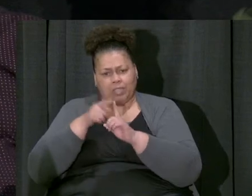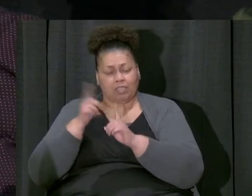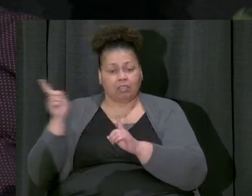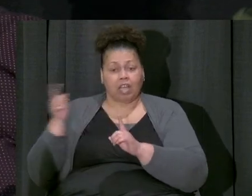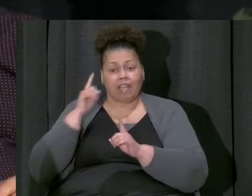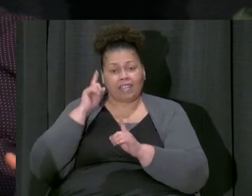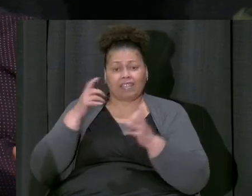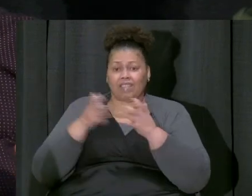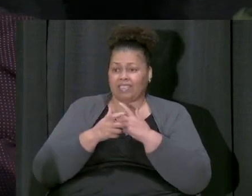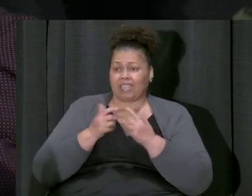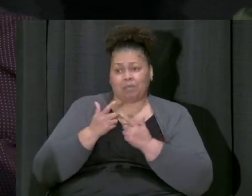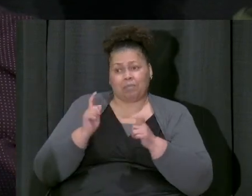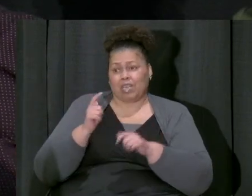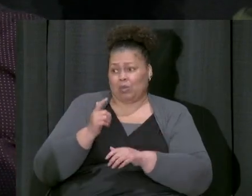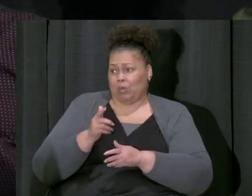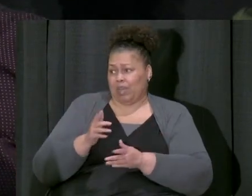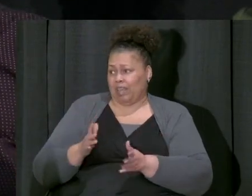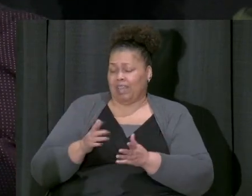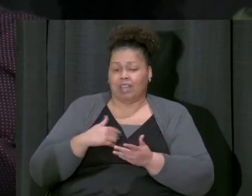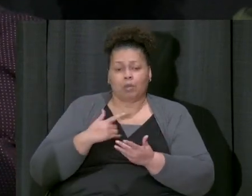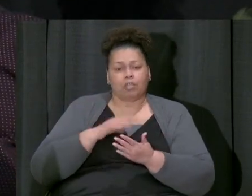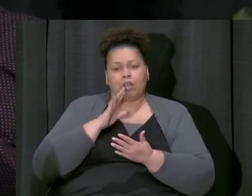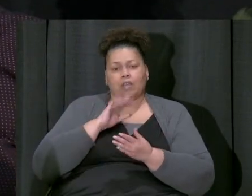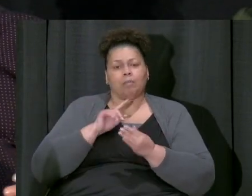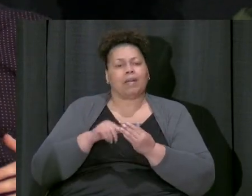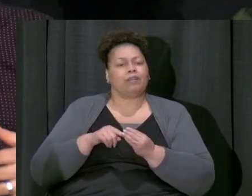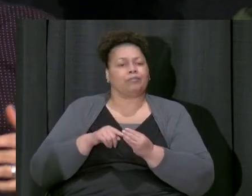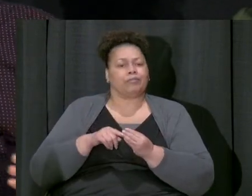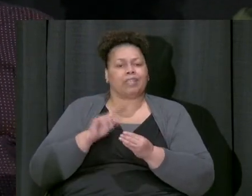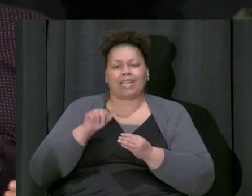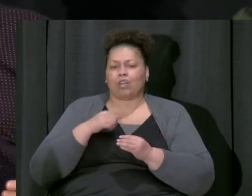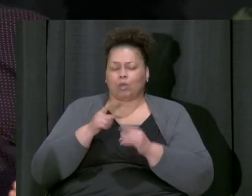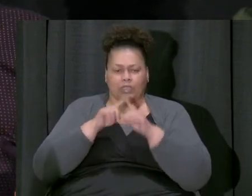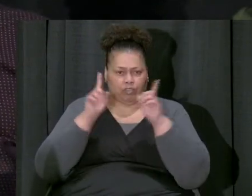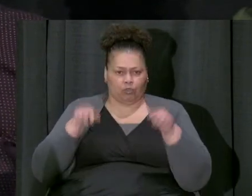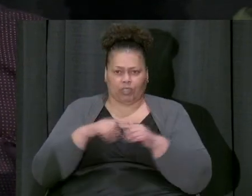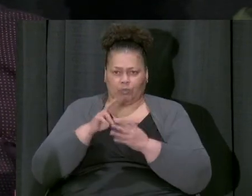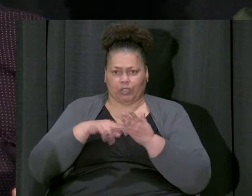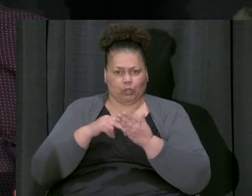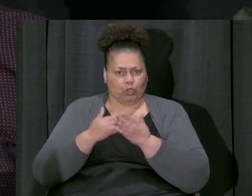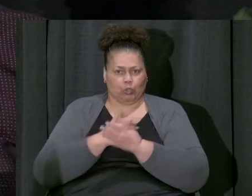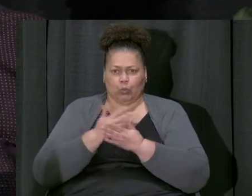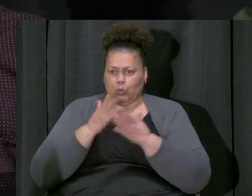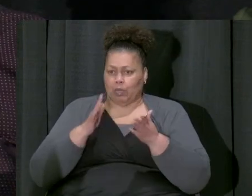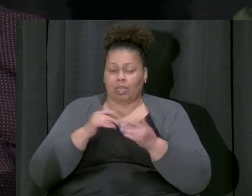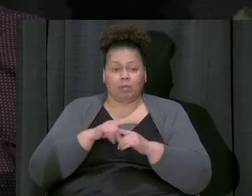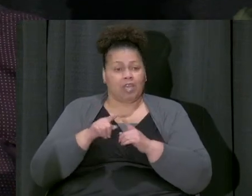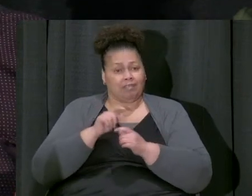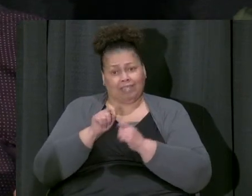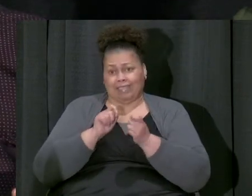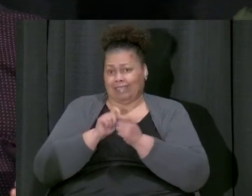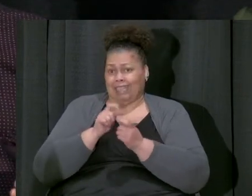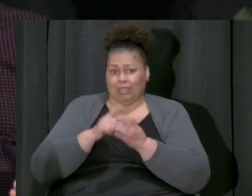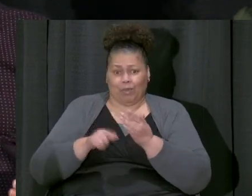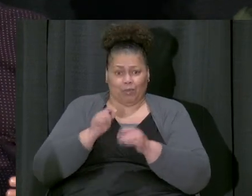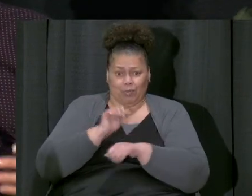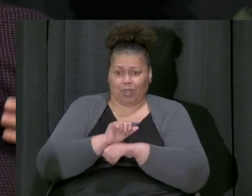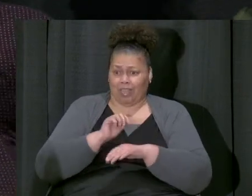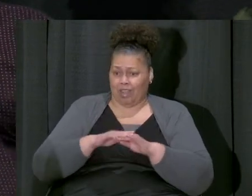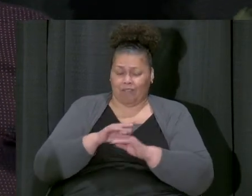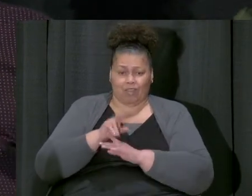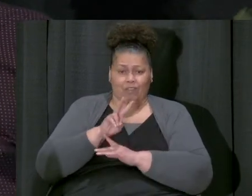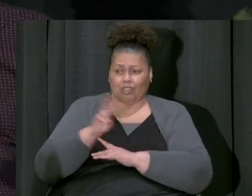big way, because we're just talking about the need to invent new screen readers. Well, that's exactly what we're working on right now for virtual reality, because, you